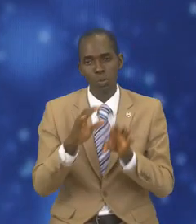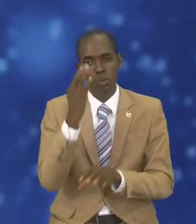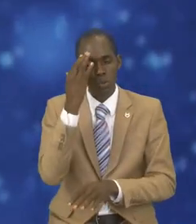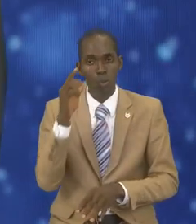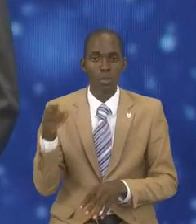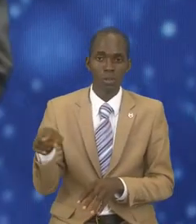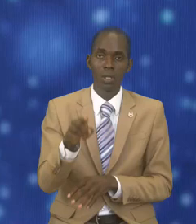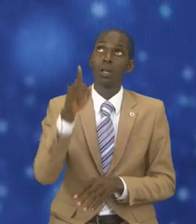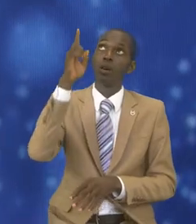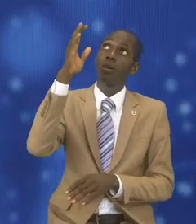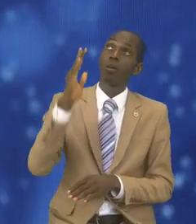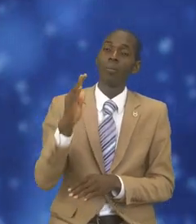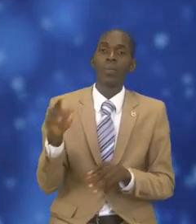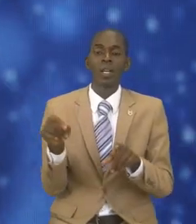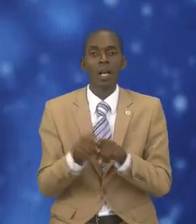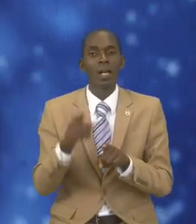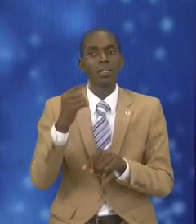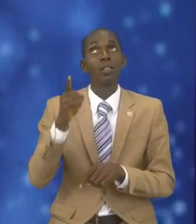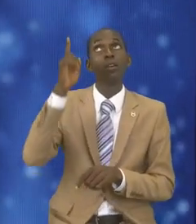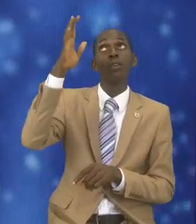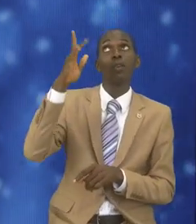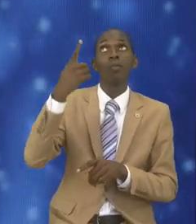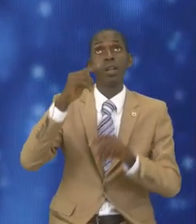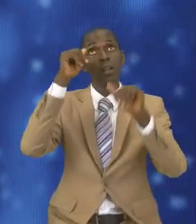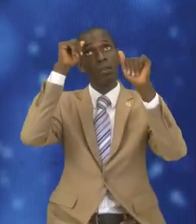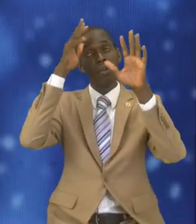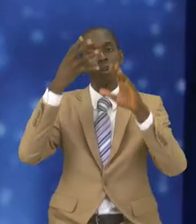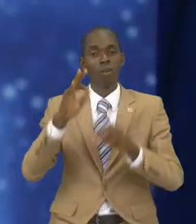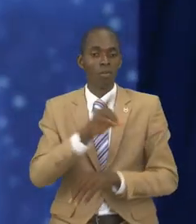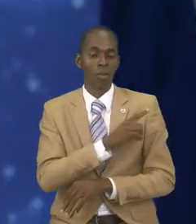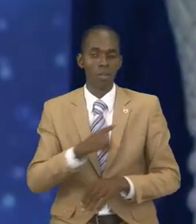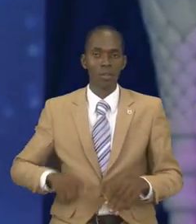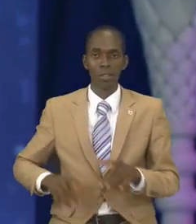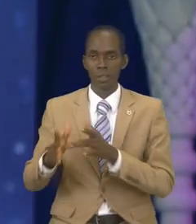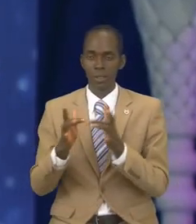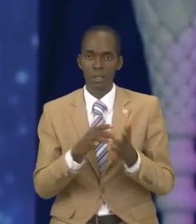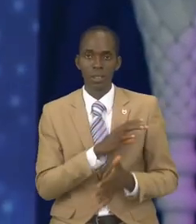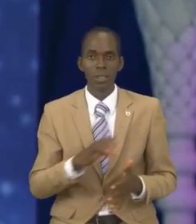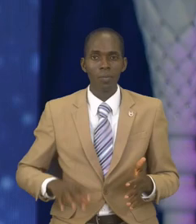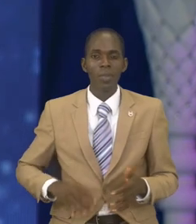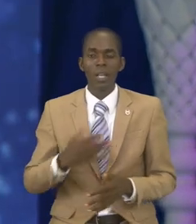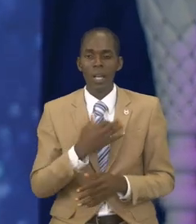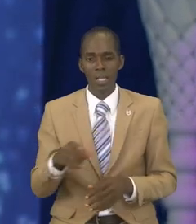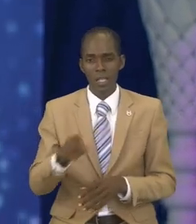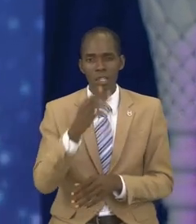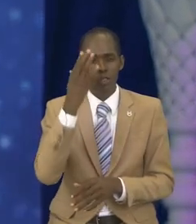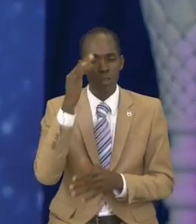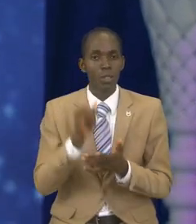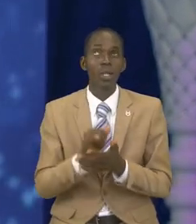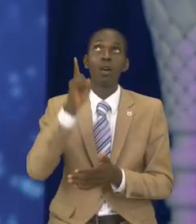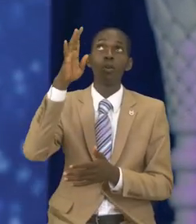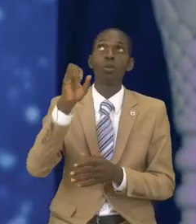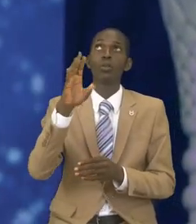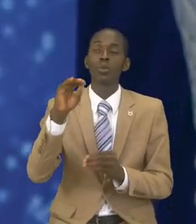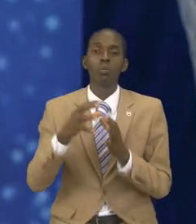their God as the God, the Father of our Lord Jesus Christ, and they know that God so loved the world,